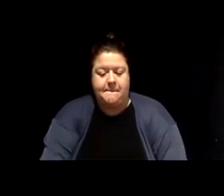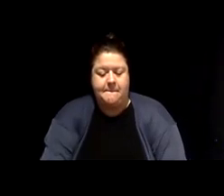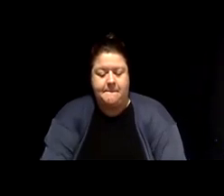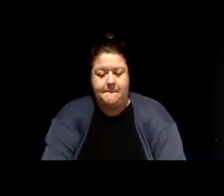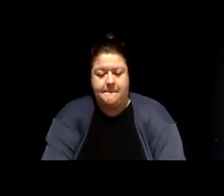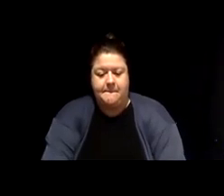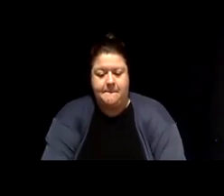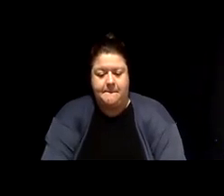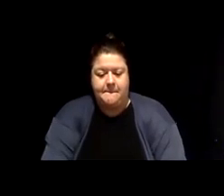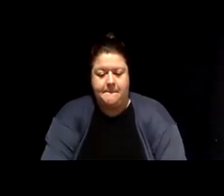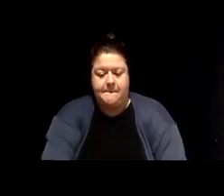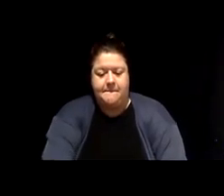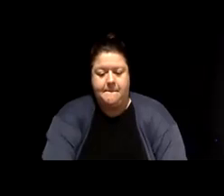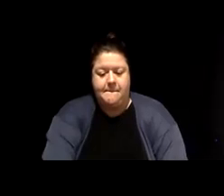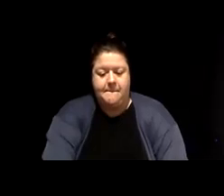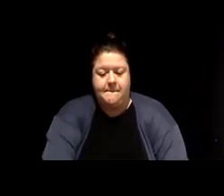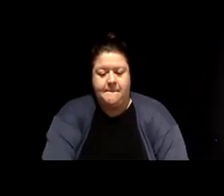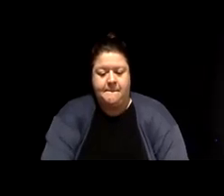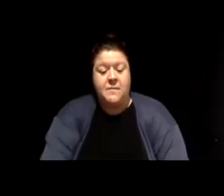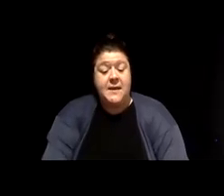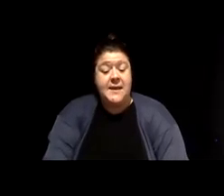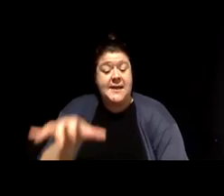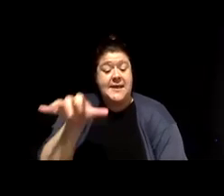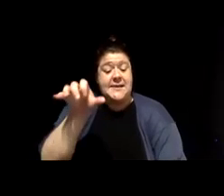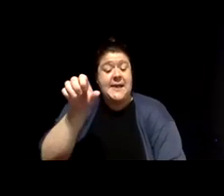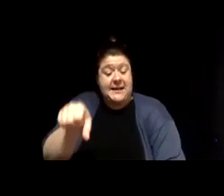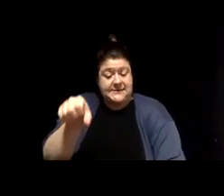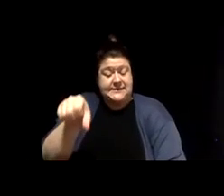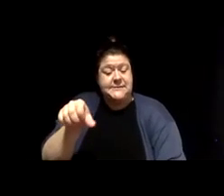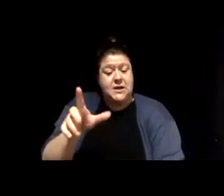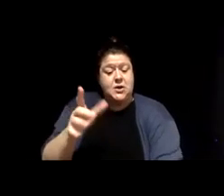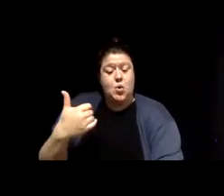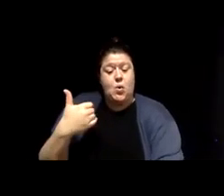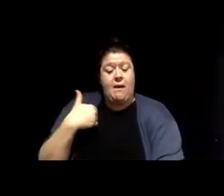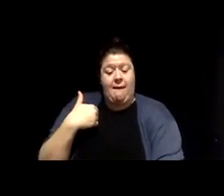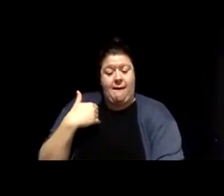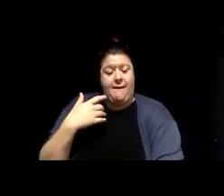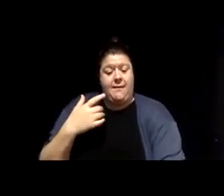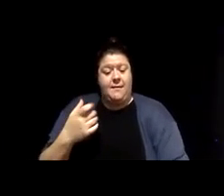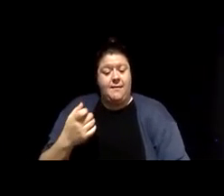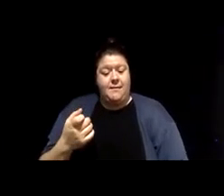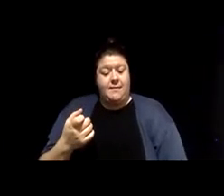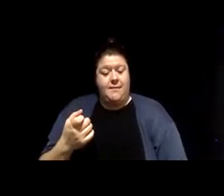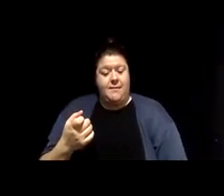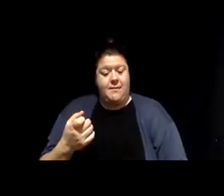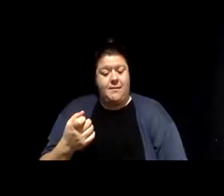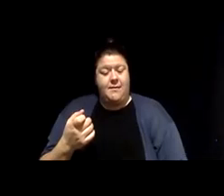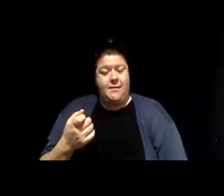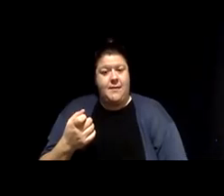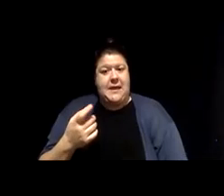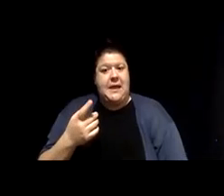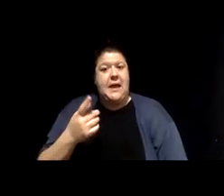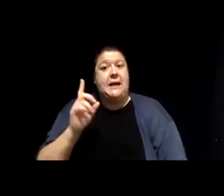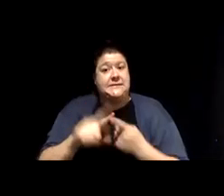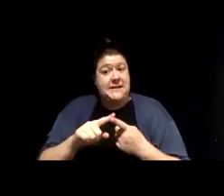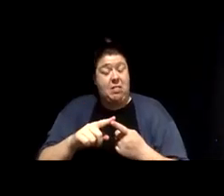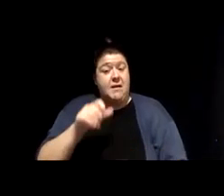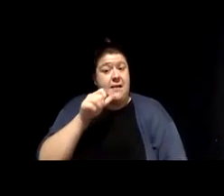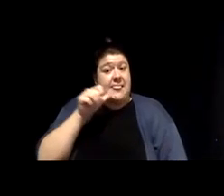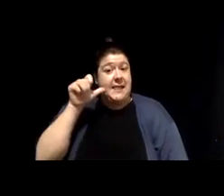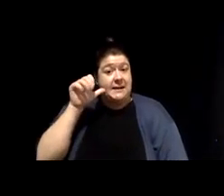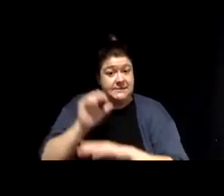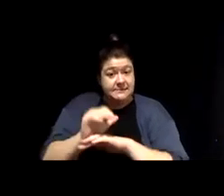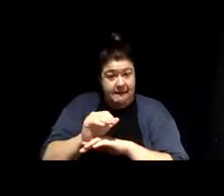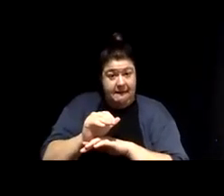Did we get a certificate? Yes, you had up until last night and to finish your HIPAA exam. Guillermo will